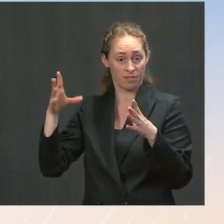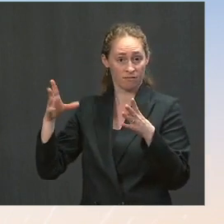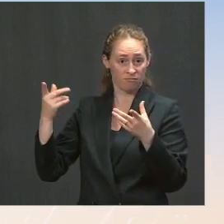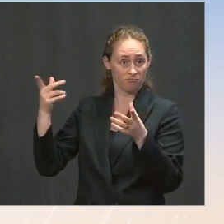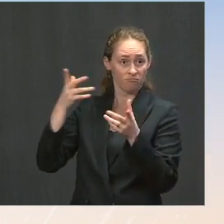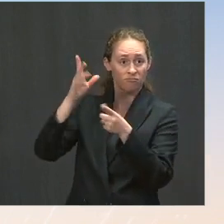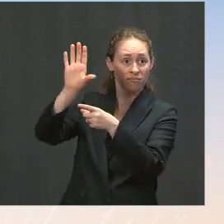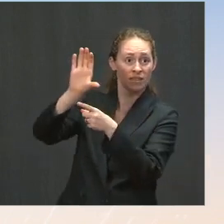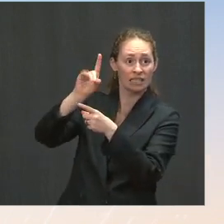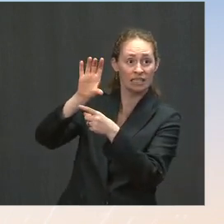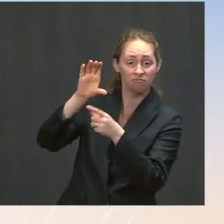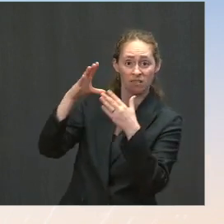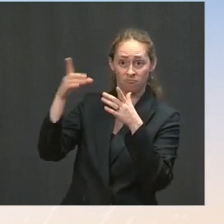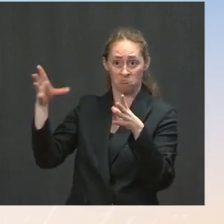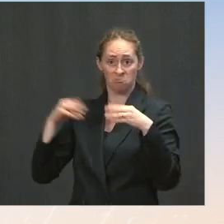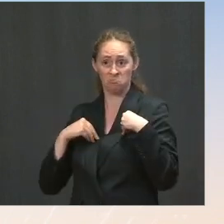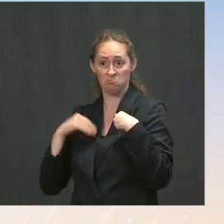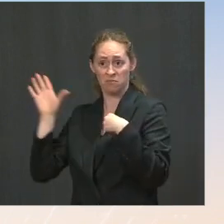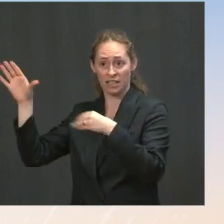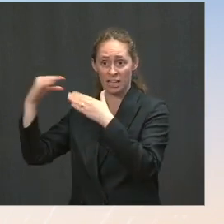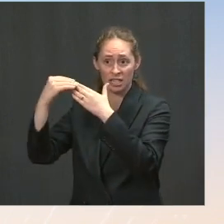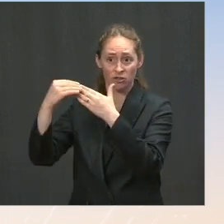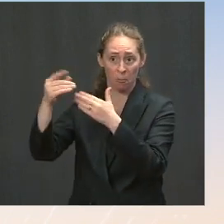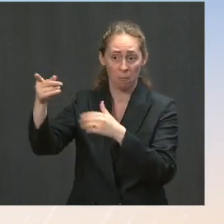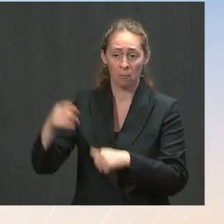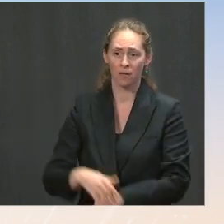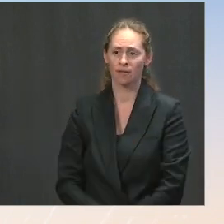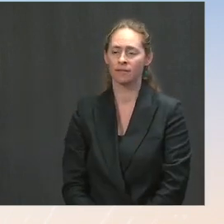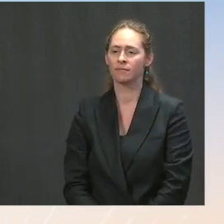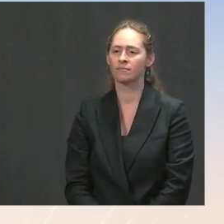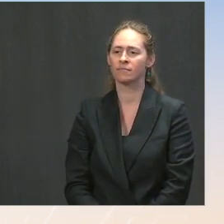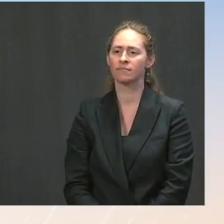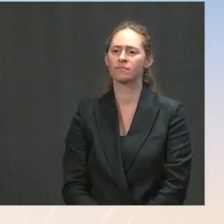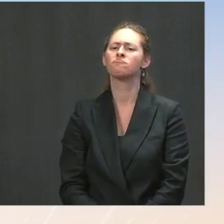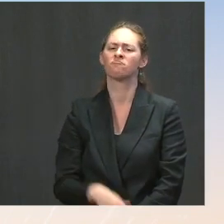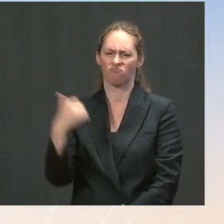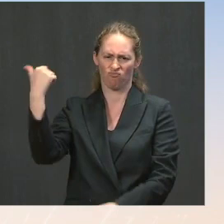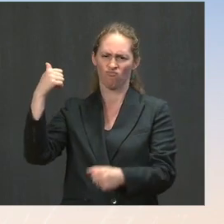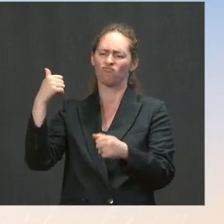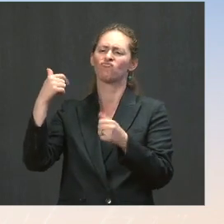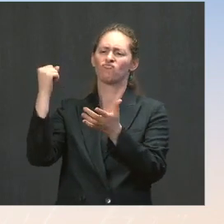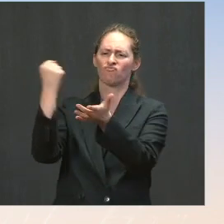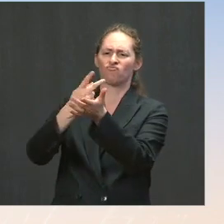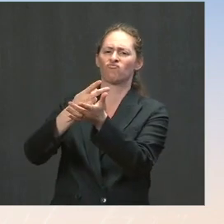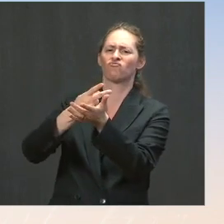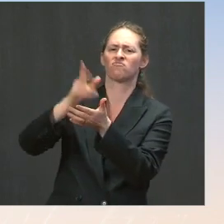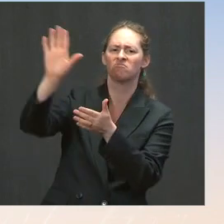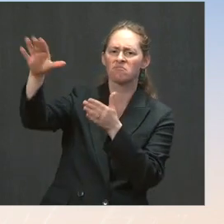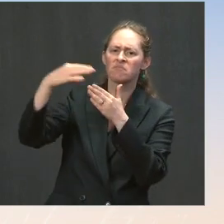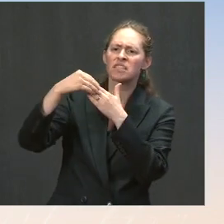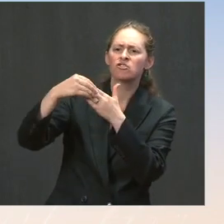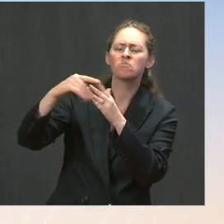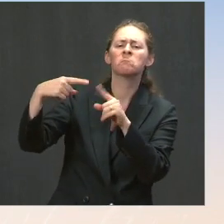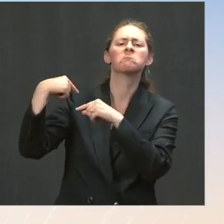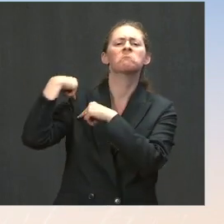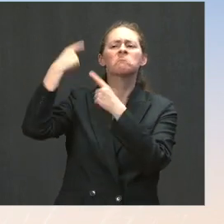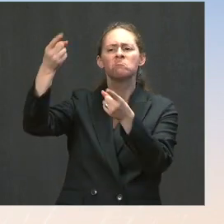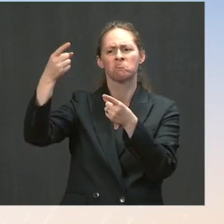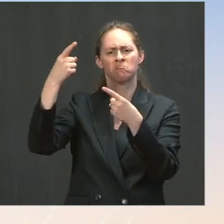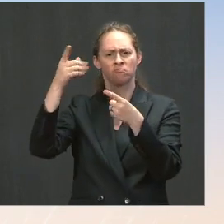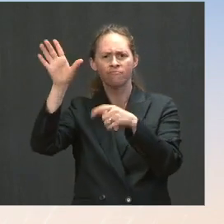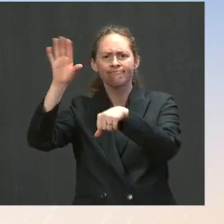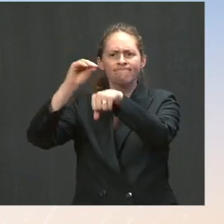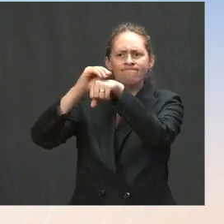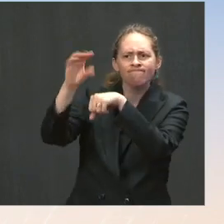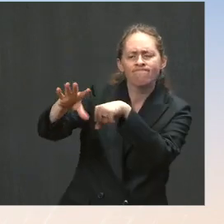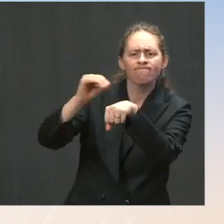that they are continuing to look at public health data and provide public health guidance to the American public about how they can